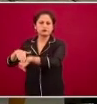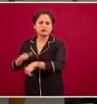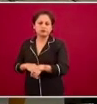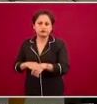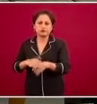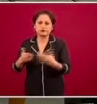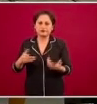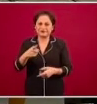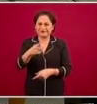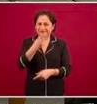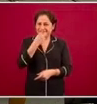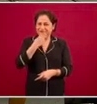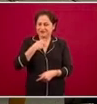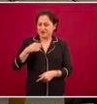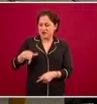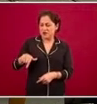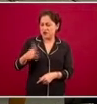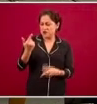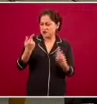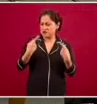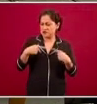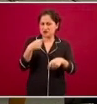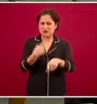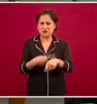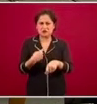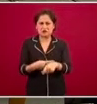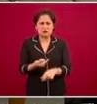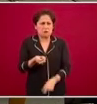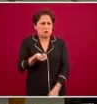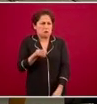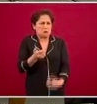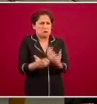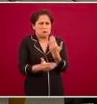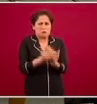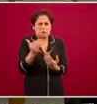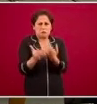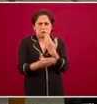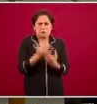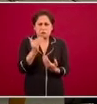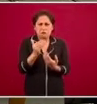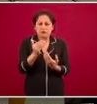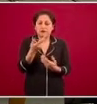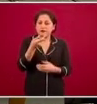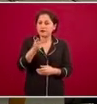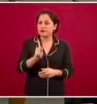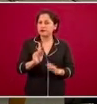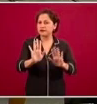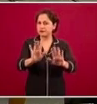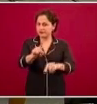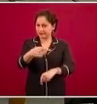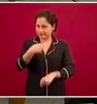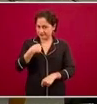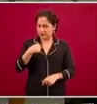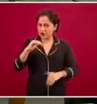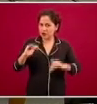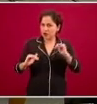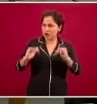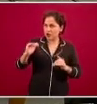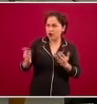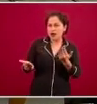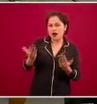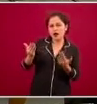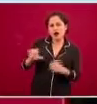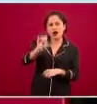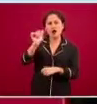Maybe you're thinking, well, 12 cases, that's too few, especially if we compare ourselves with other countries.